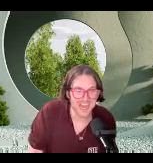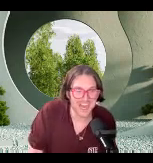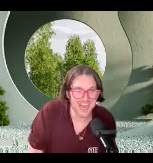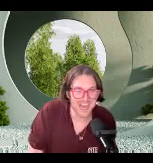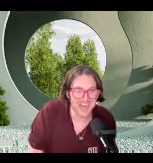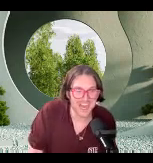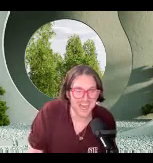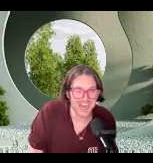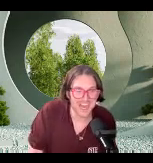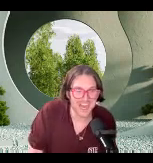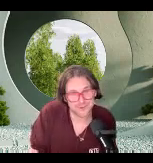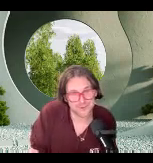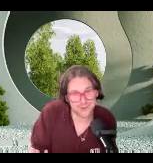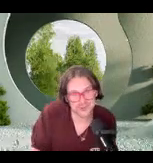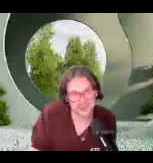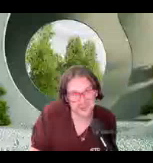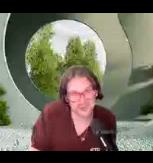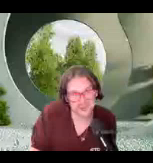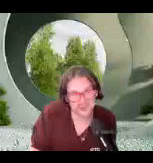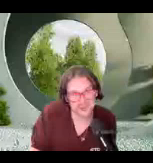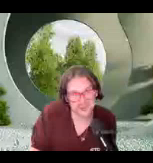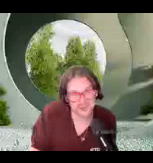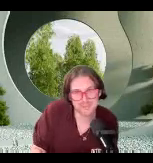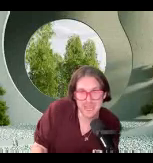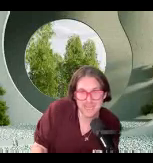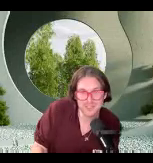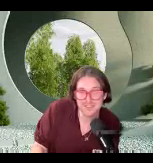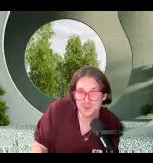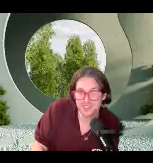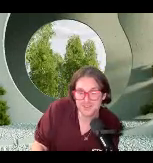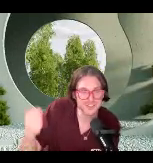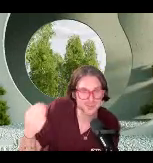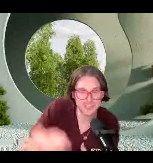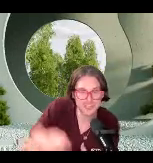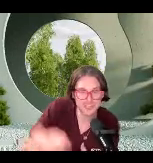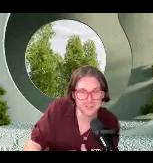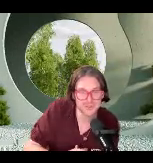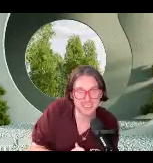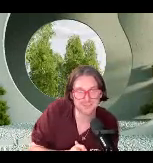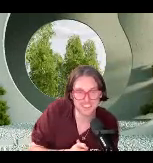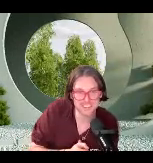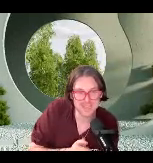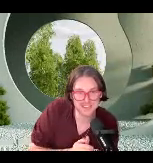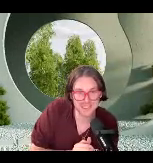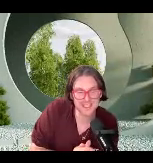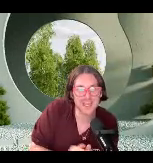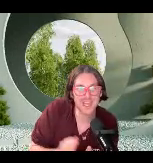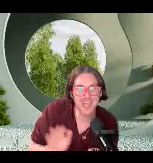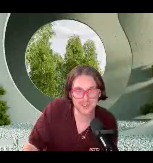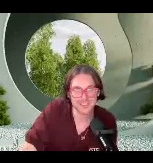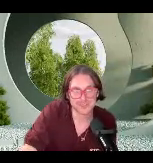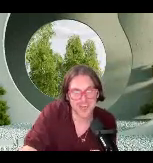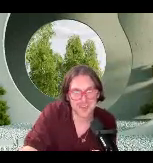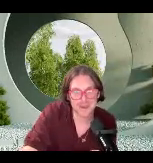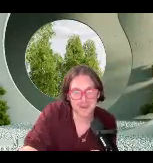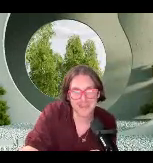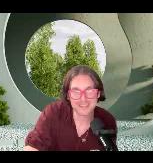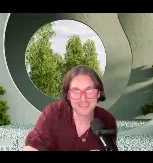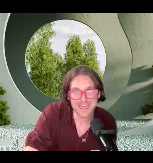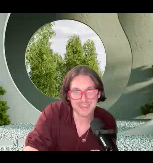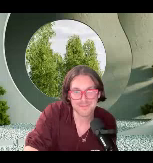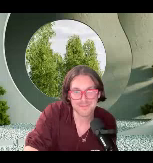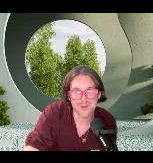webinar, I wanted to make sure that I have that full web address for you, since you're watching it on a screen for easy access. And Kristen will